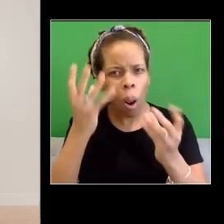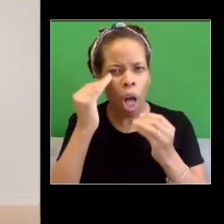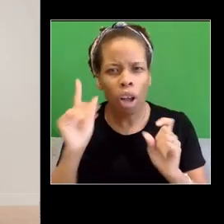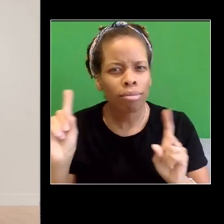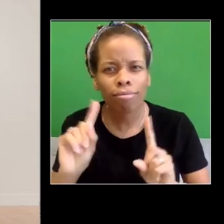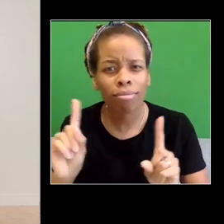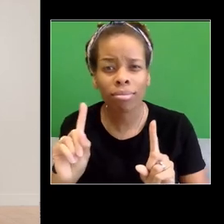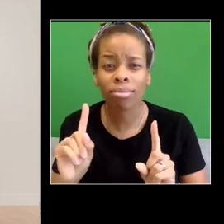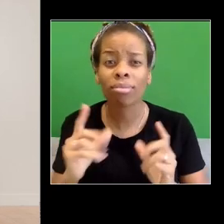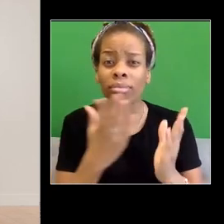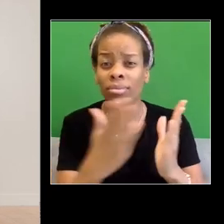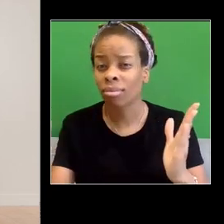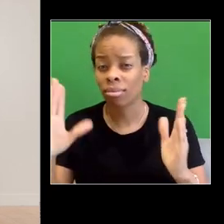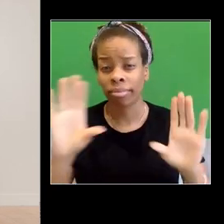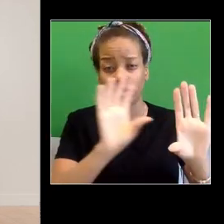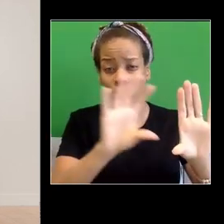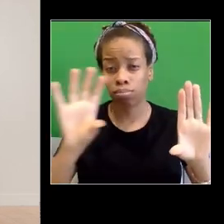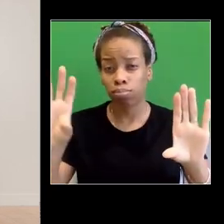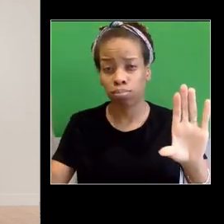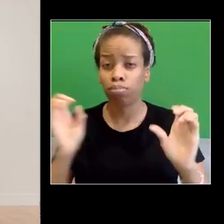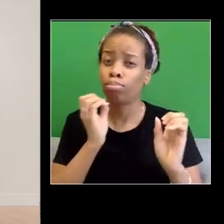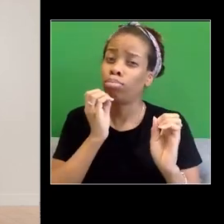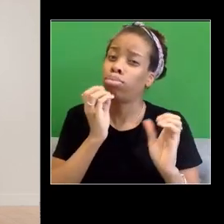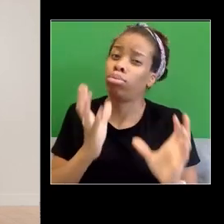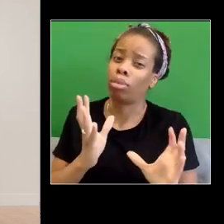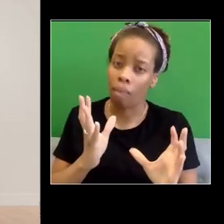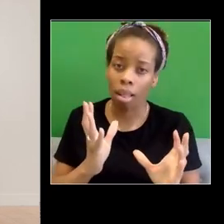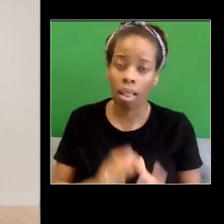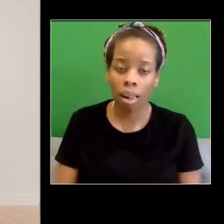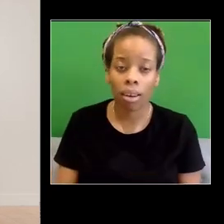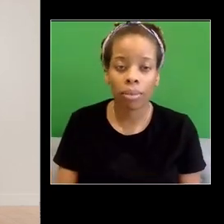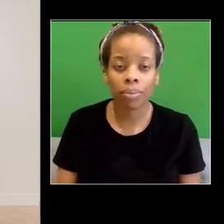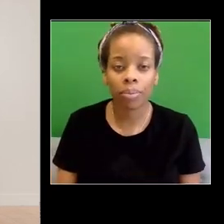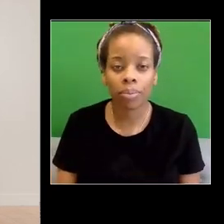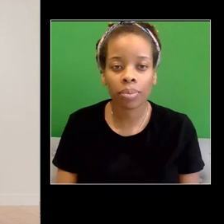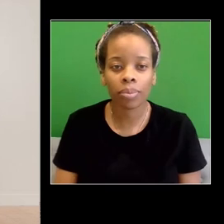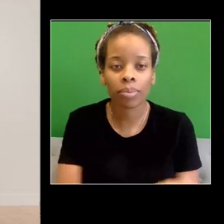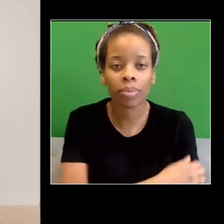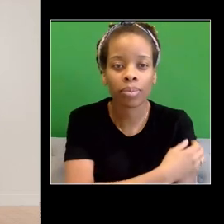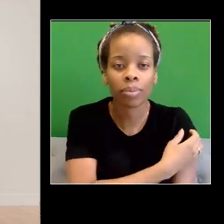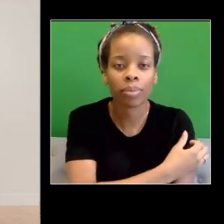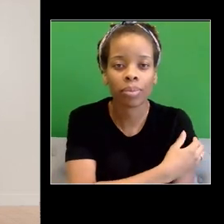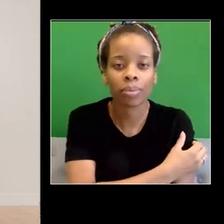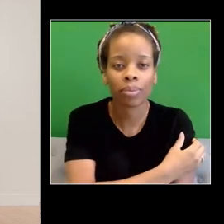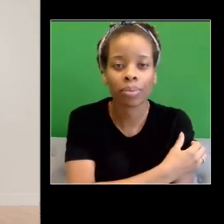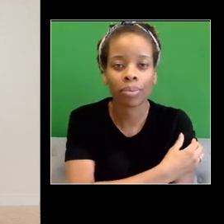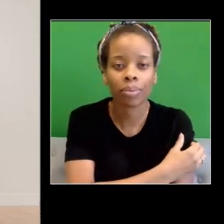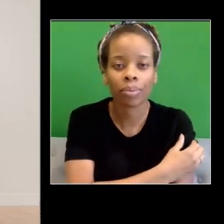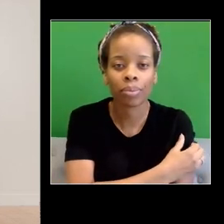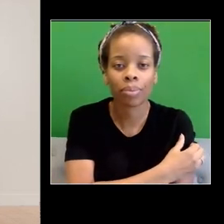and beautiful, beautiful, beautiful exhibition. Oh, thank you.